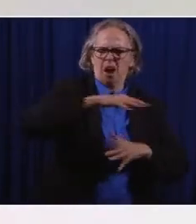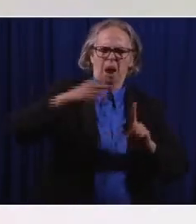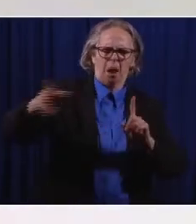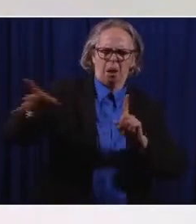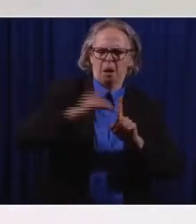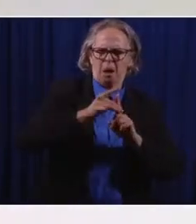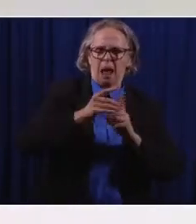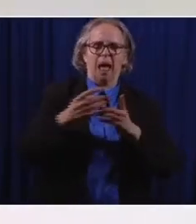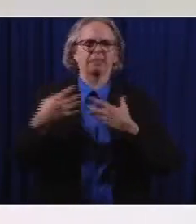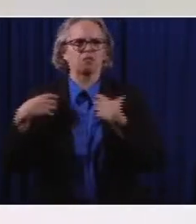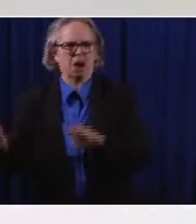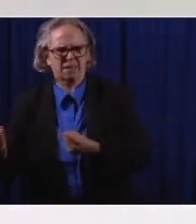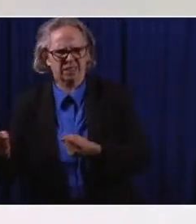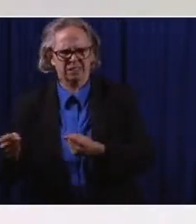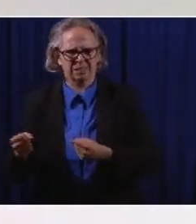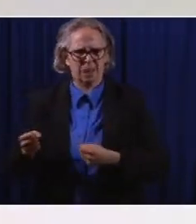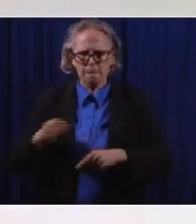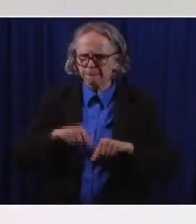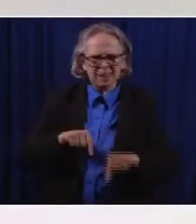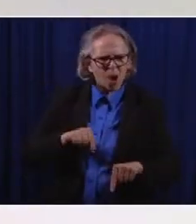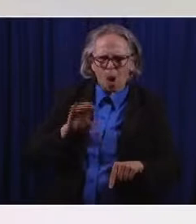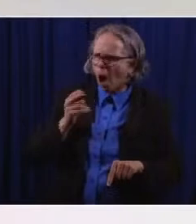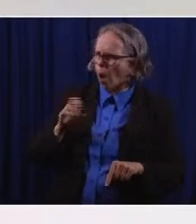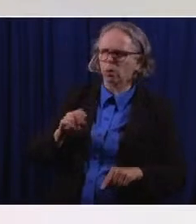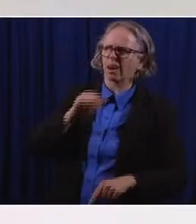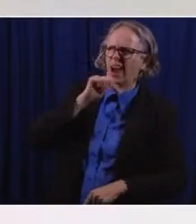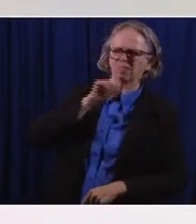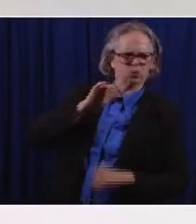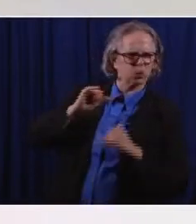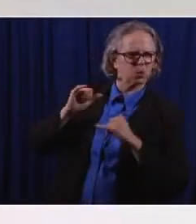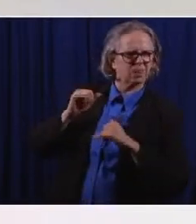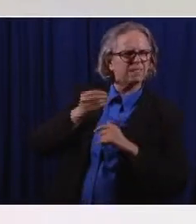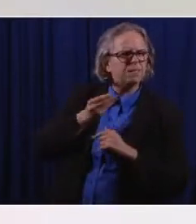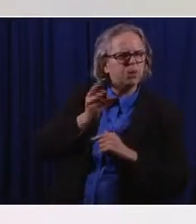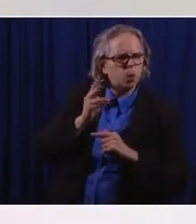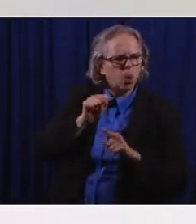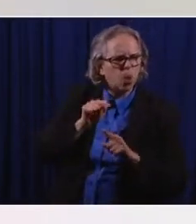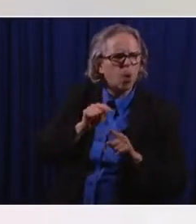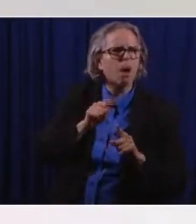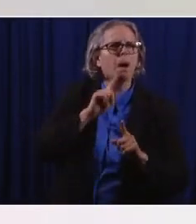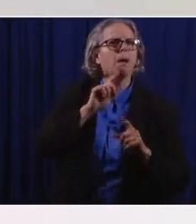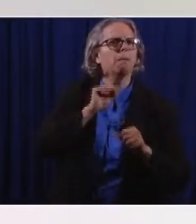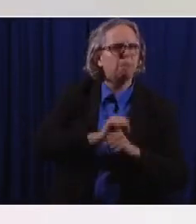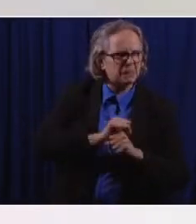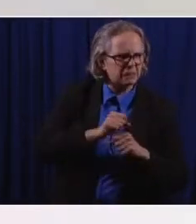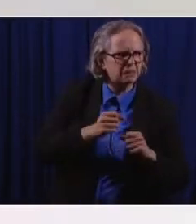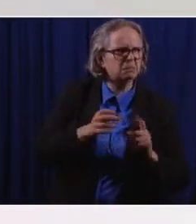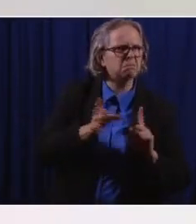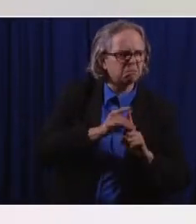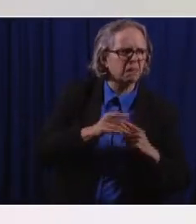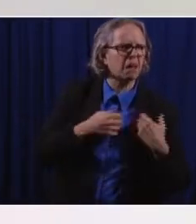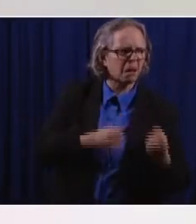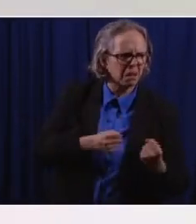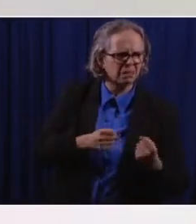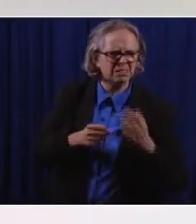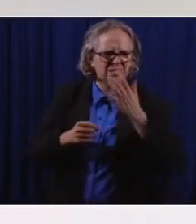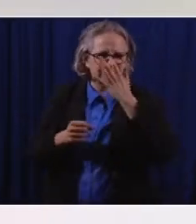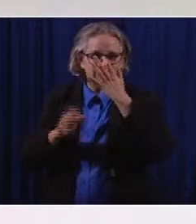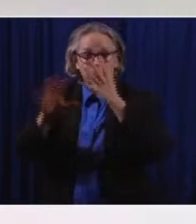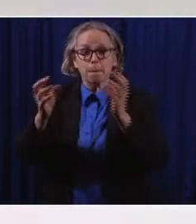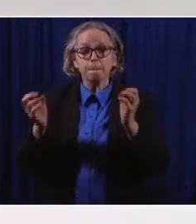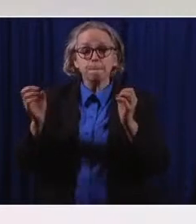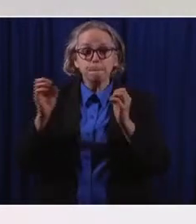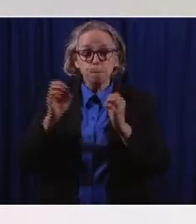case in Ohio. There are more cases from our study. There are more cases in the state than are picked up in testing. That's